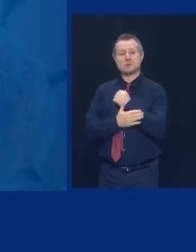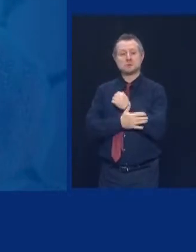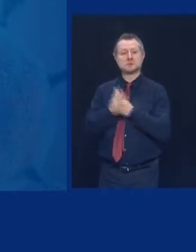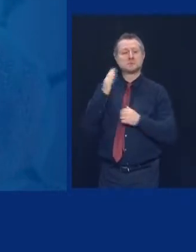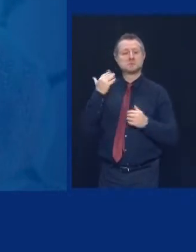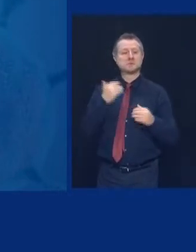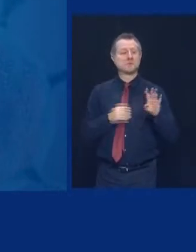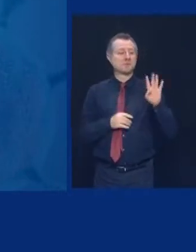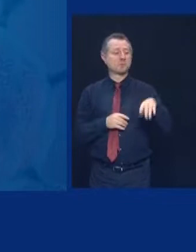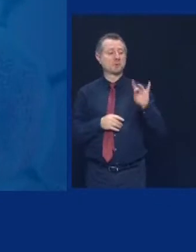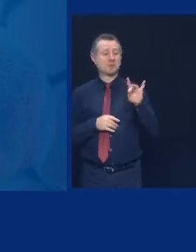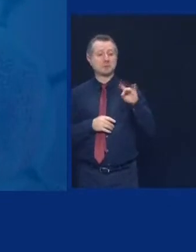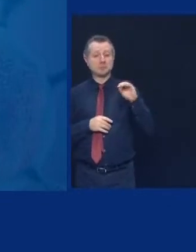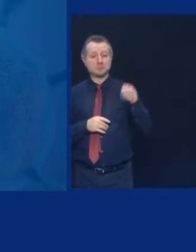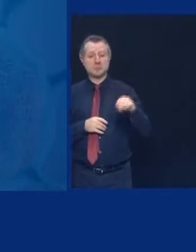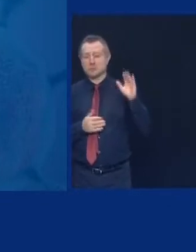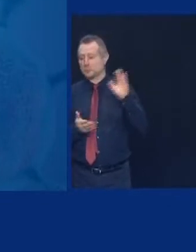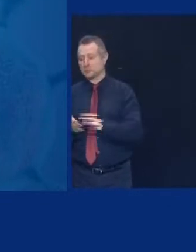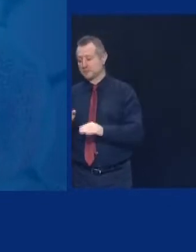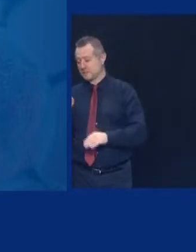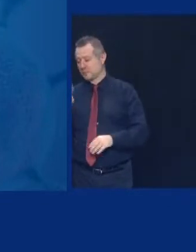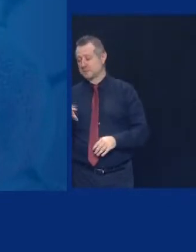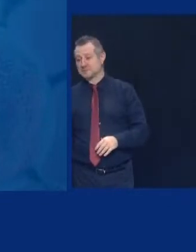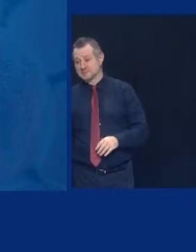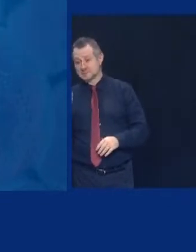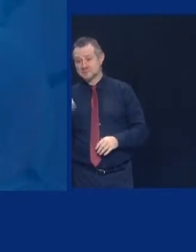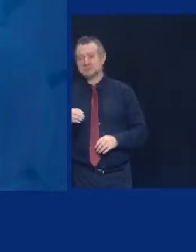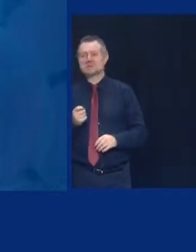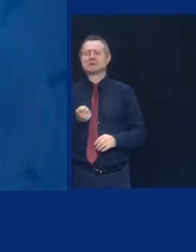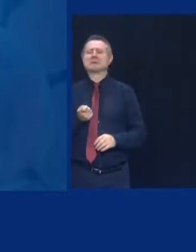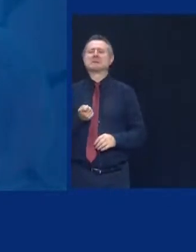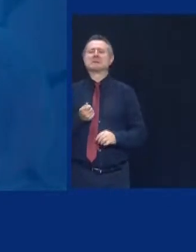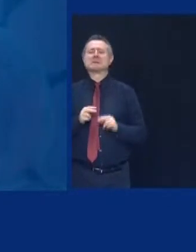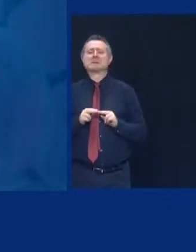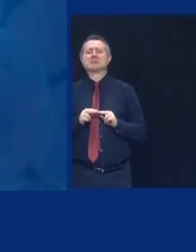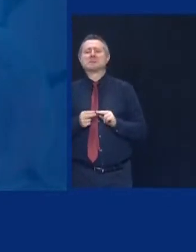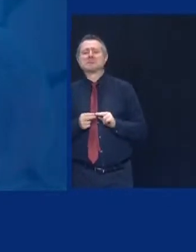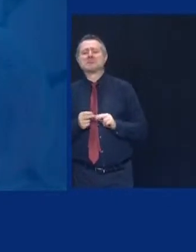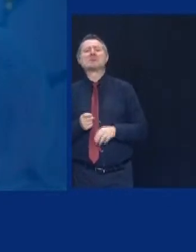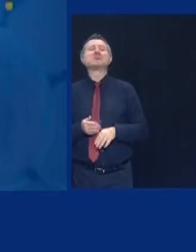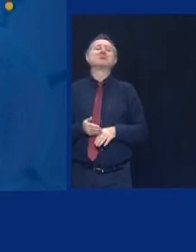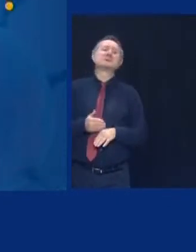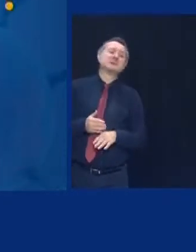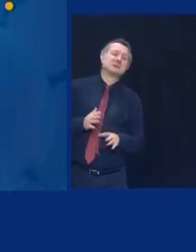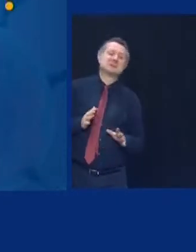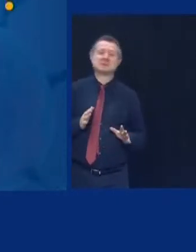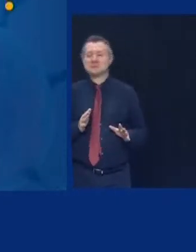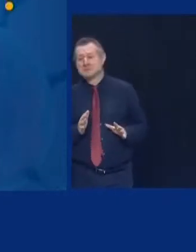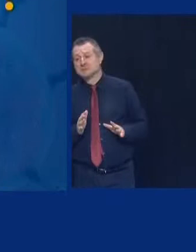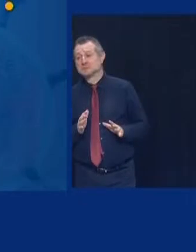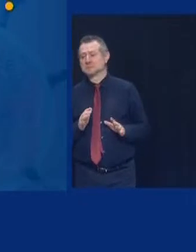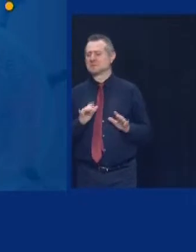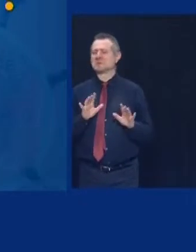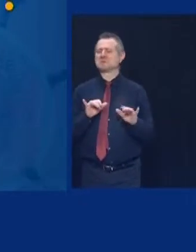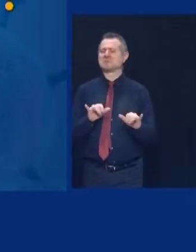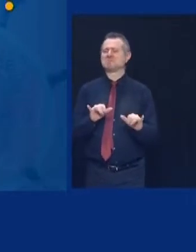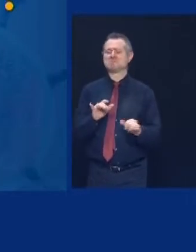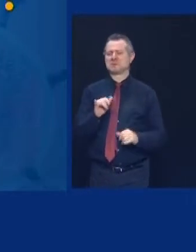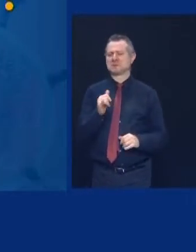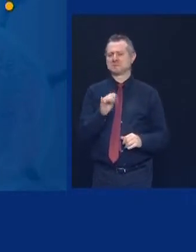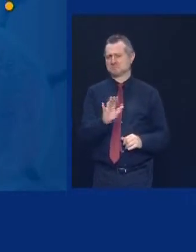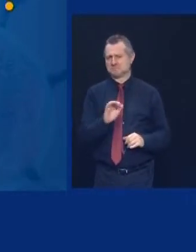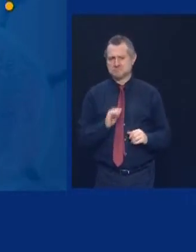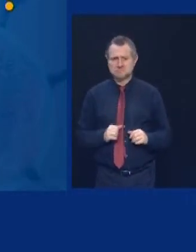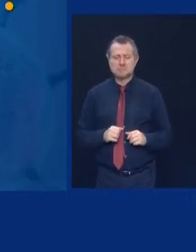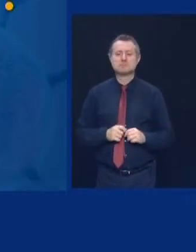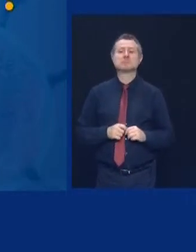4.6. That's marginal progress at best. It remains yellow. We've